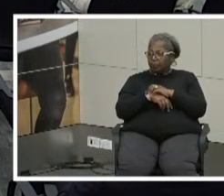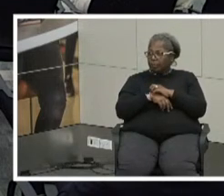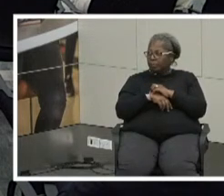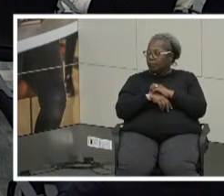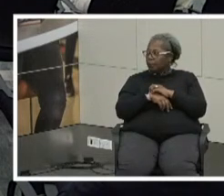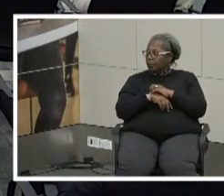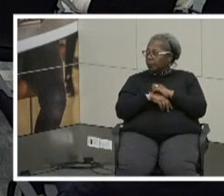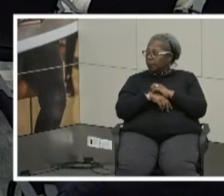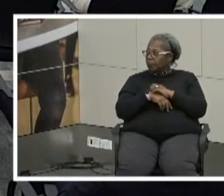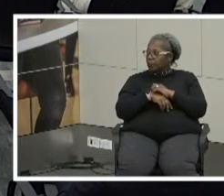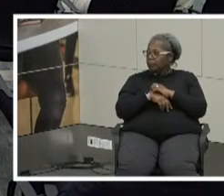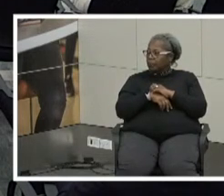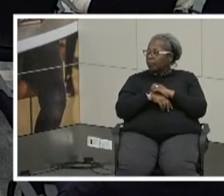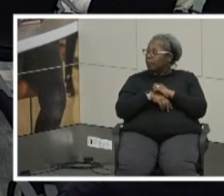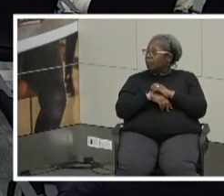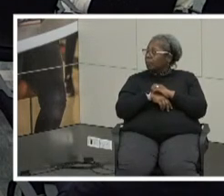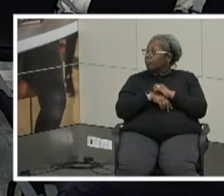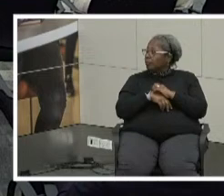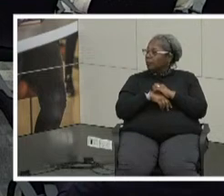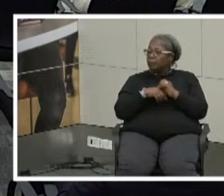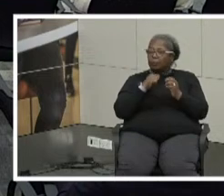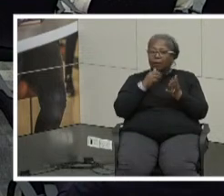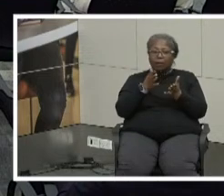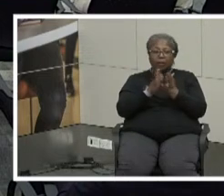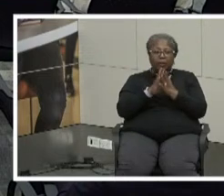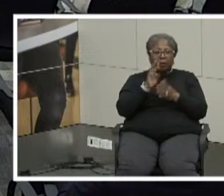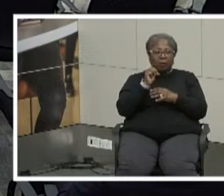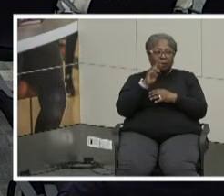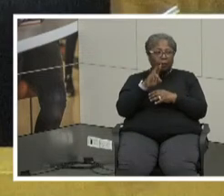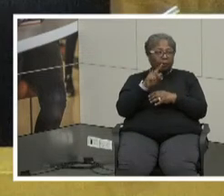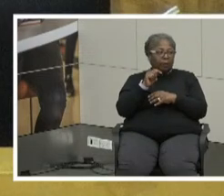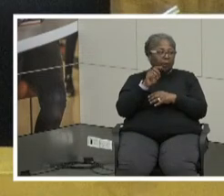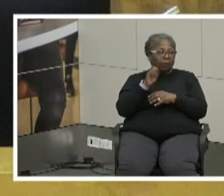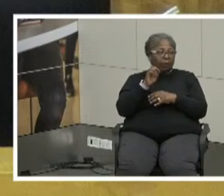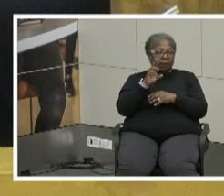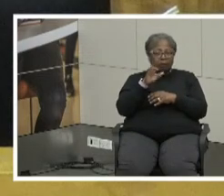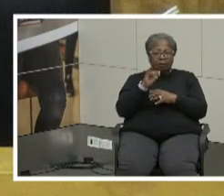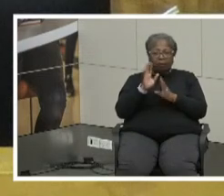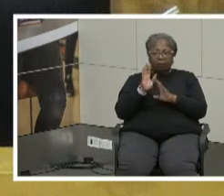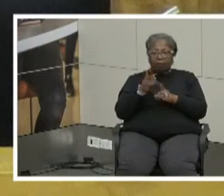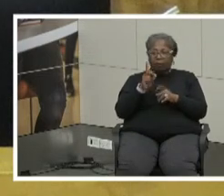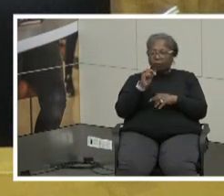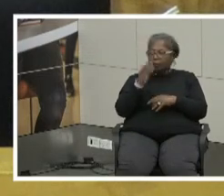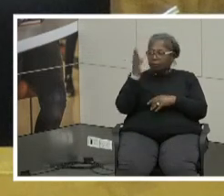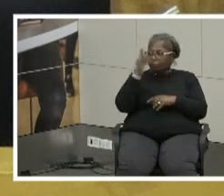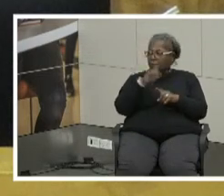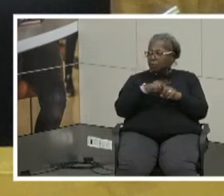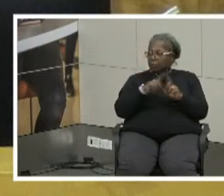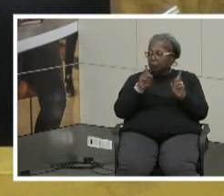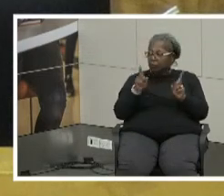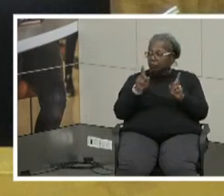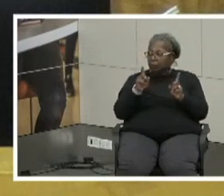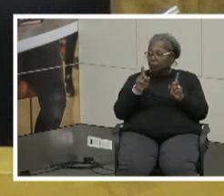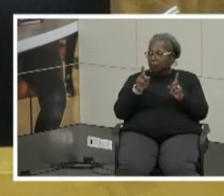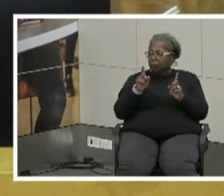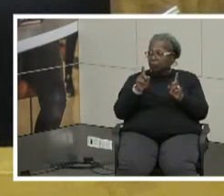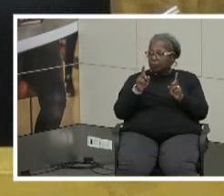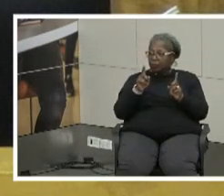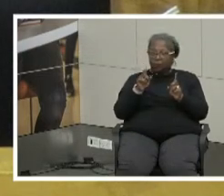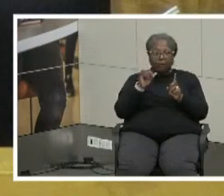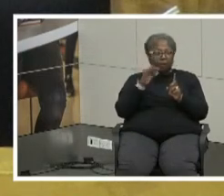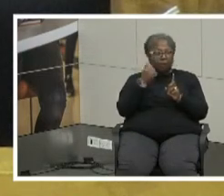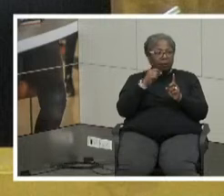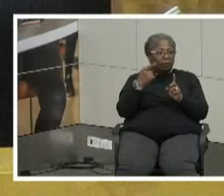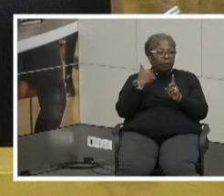um I have not ask Mr Terry to prepare to do a presentation but um if